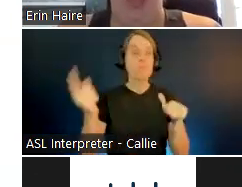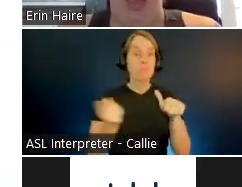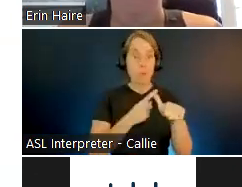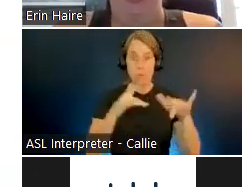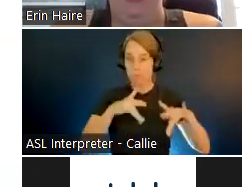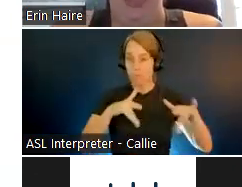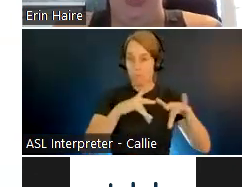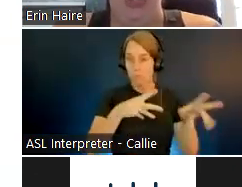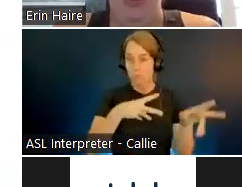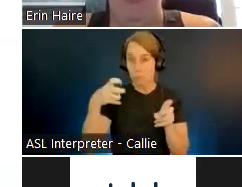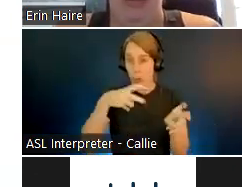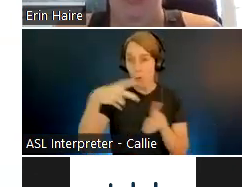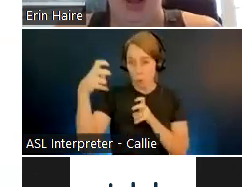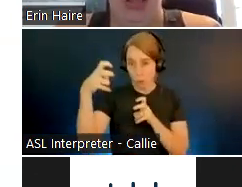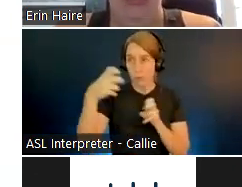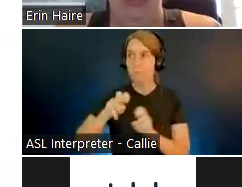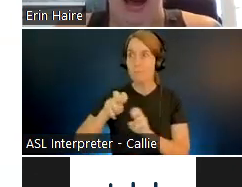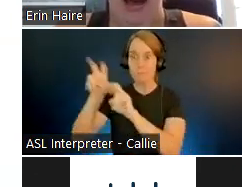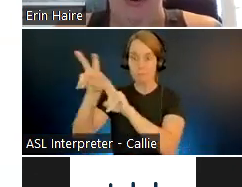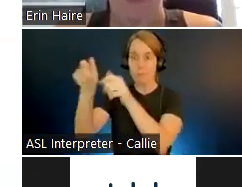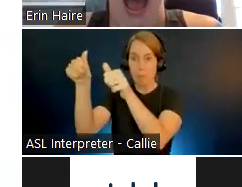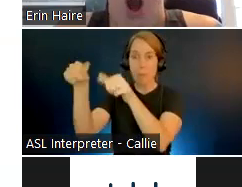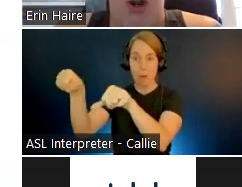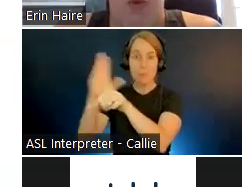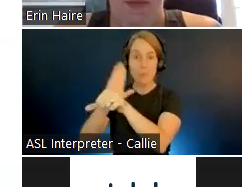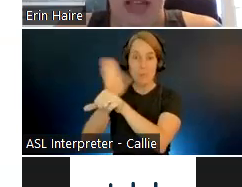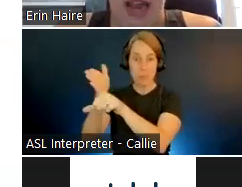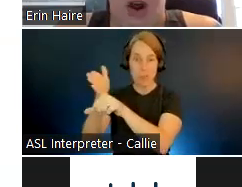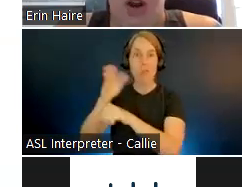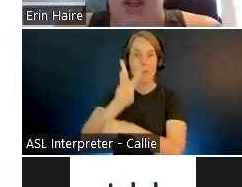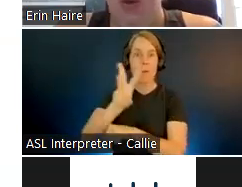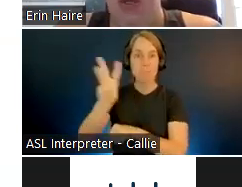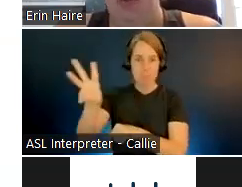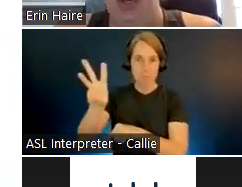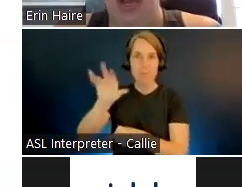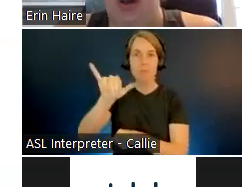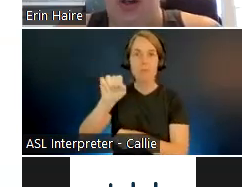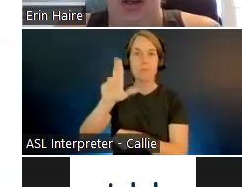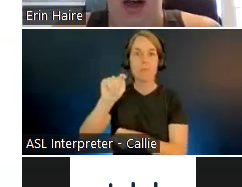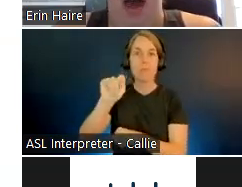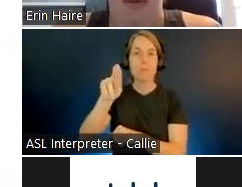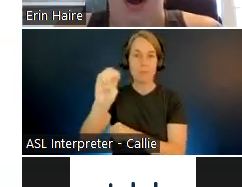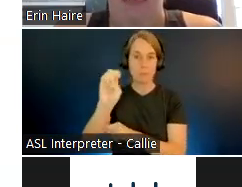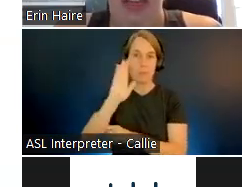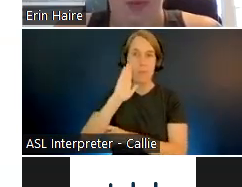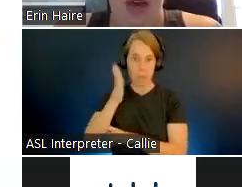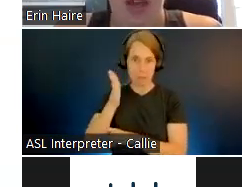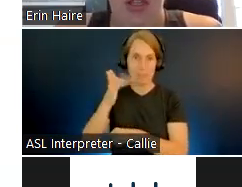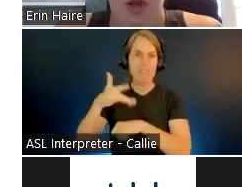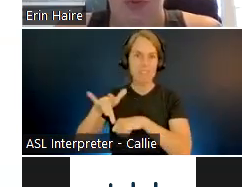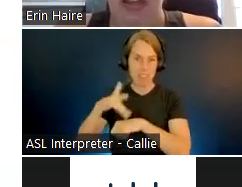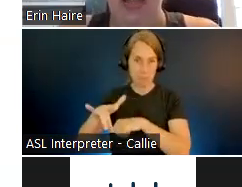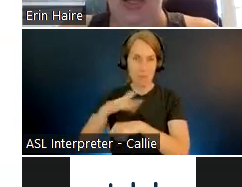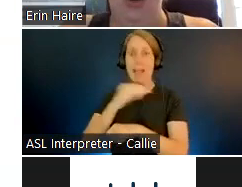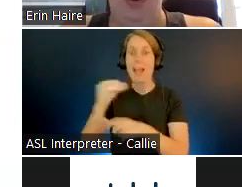We will have this session available on our website, on our YouTube channel, and on Facebook.